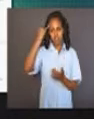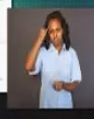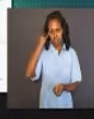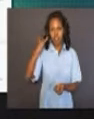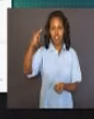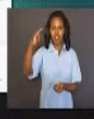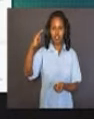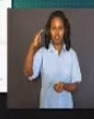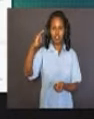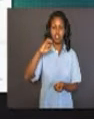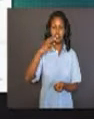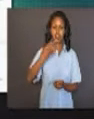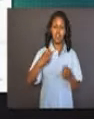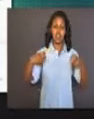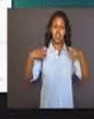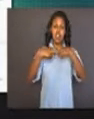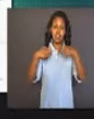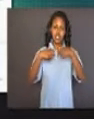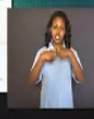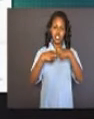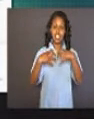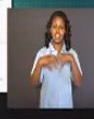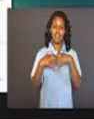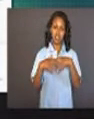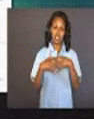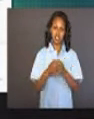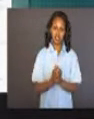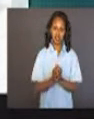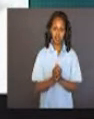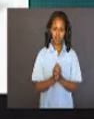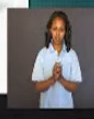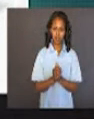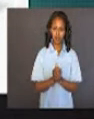examples of electronic devices.